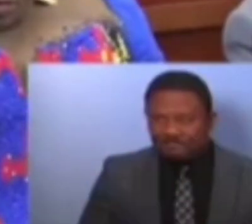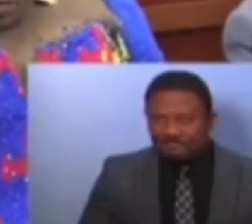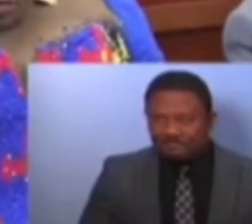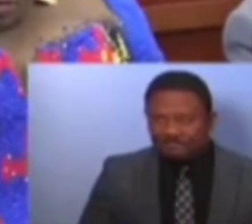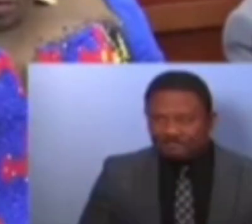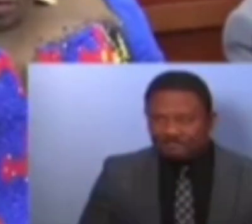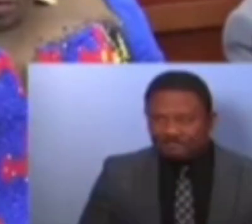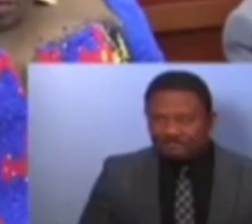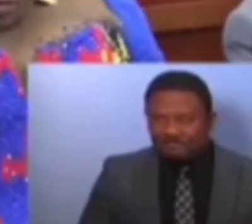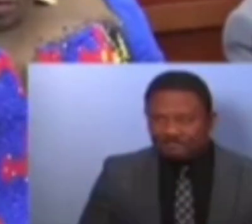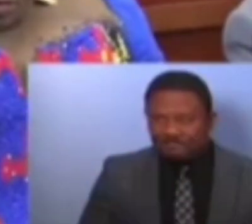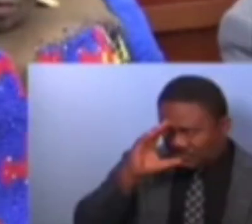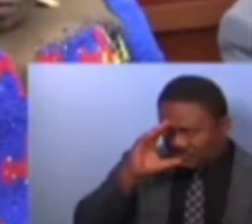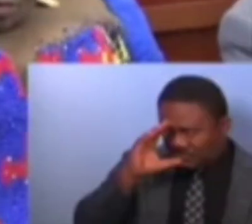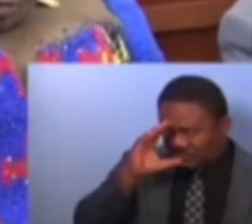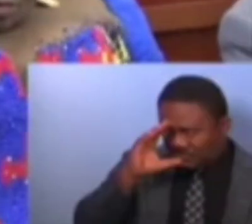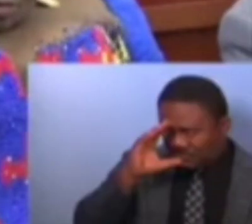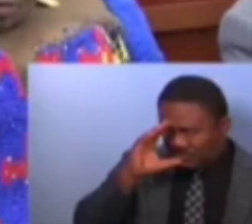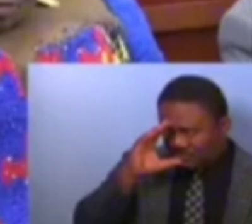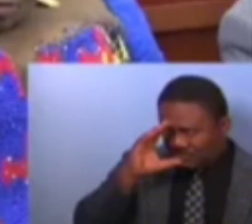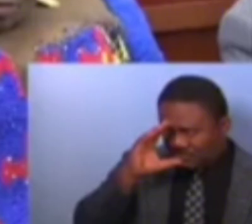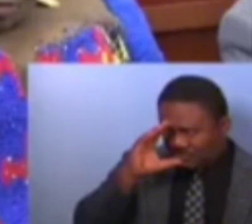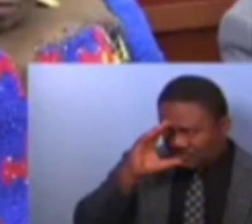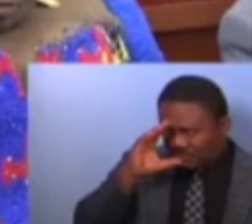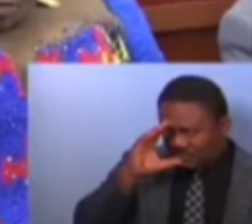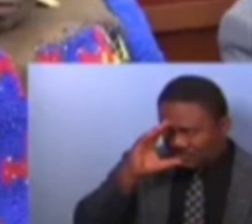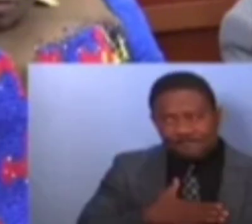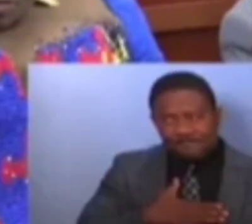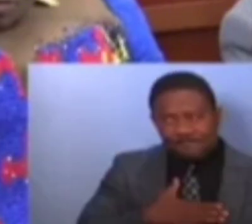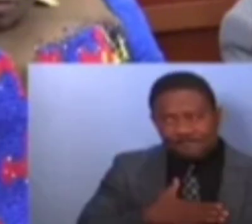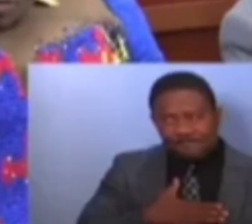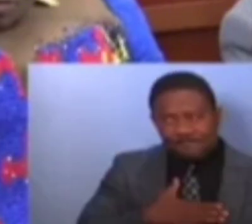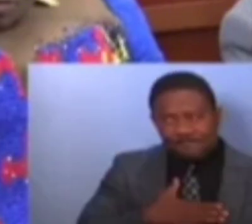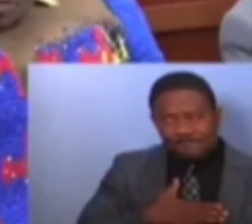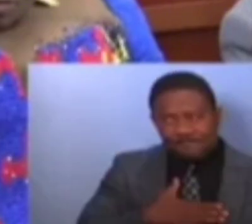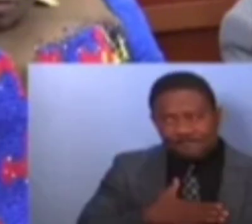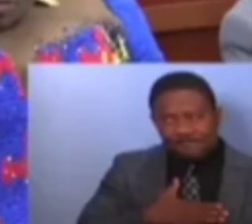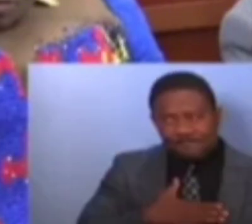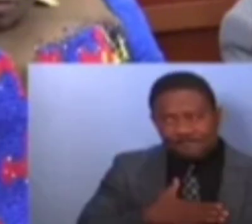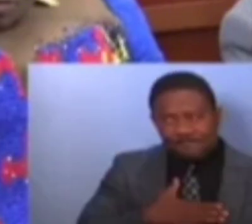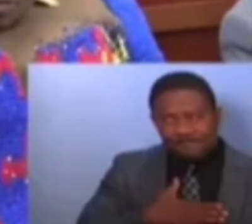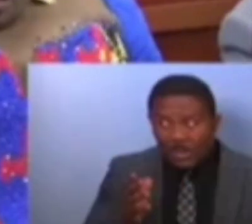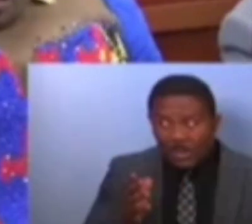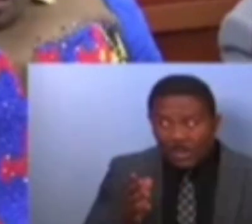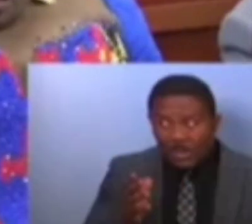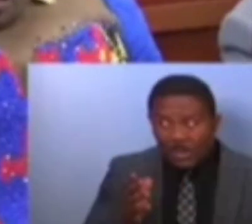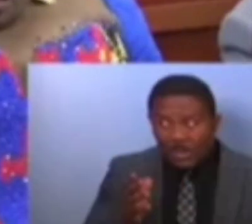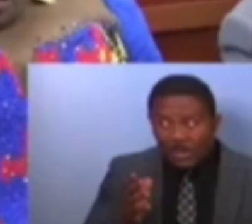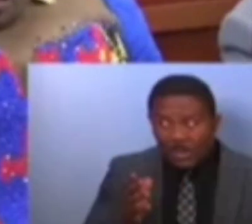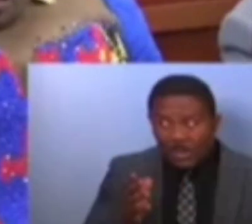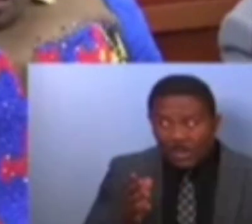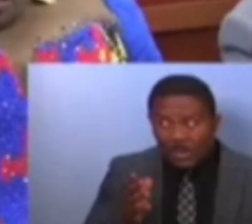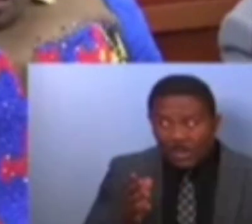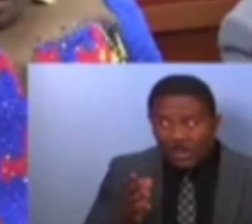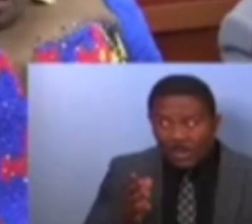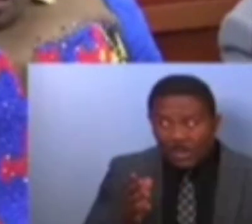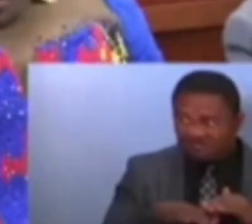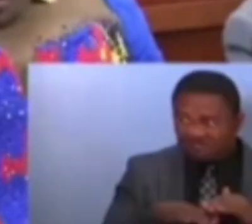wait, Mr. Chairman, with the greatest respect to you, a preliminary matter is a preliminary